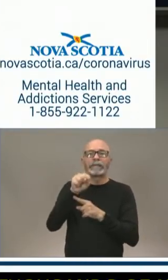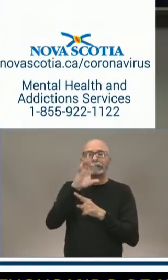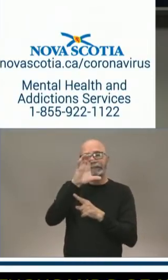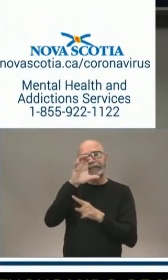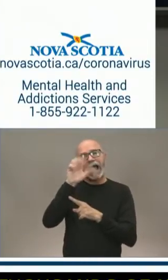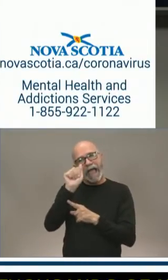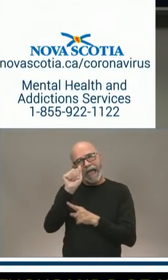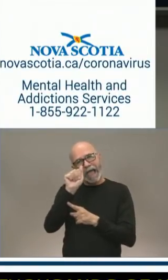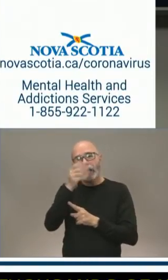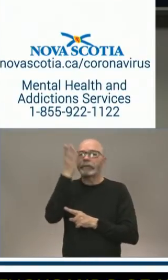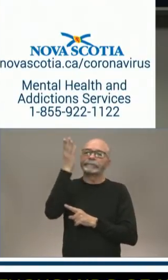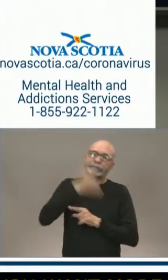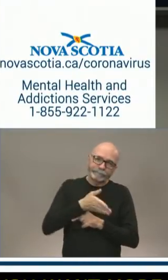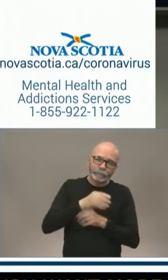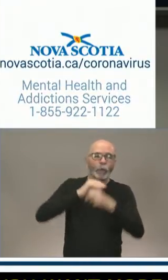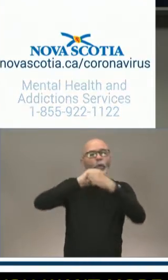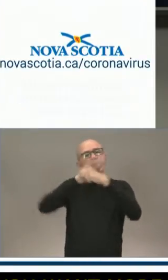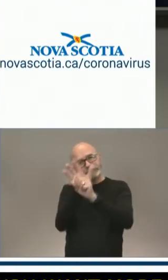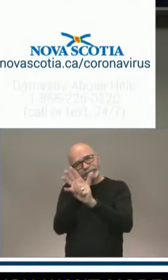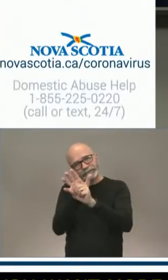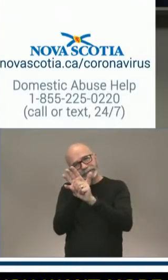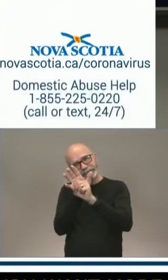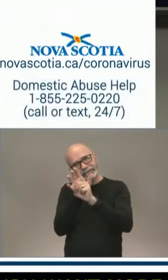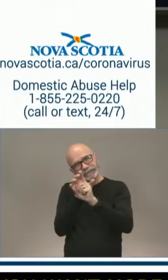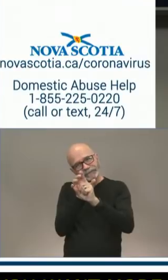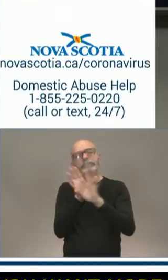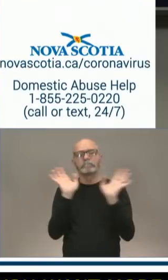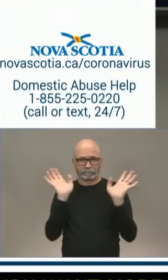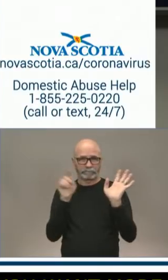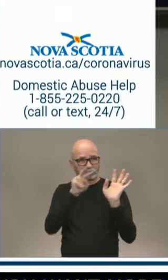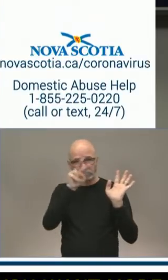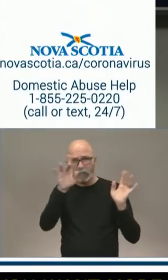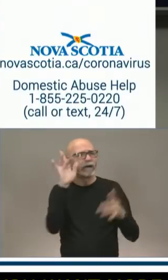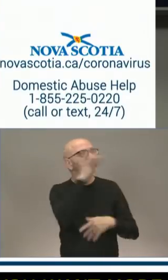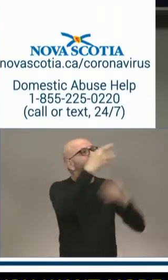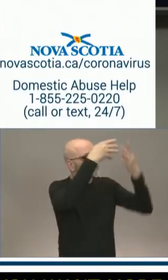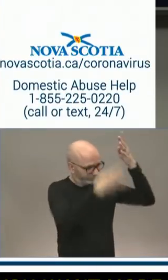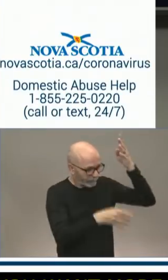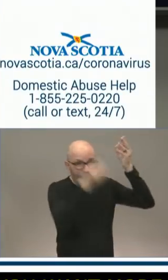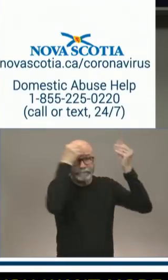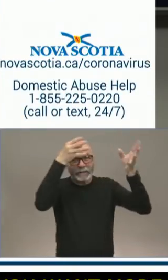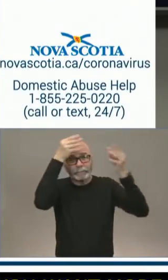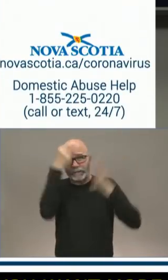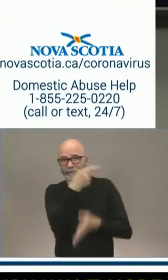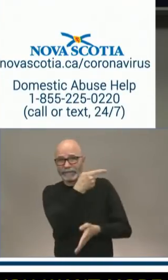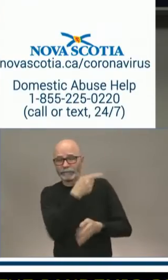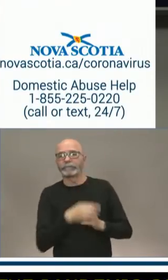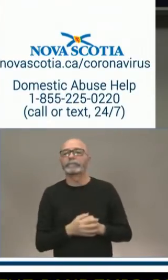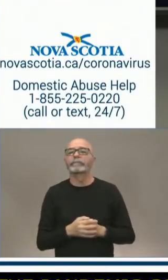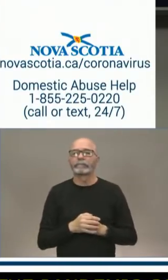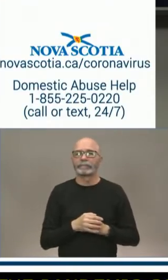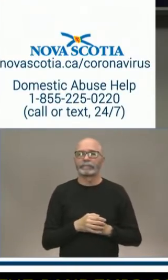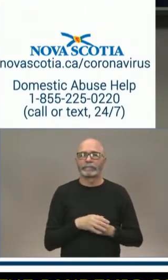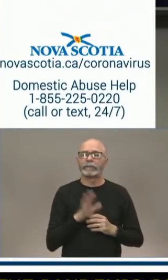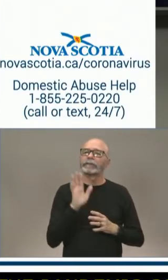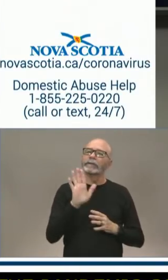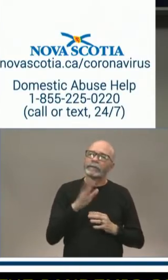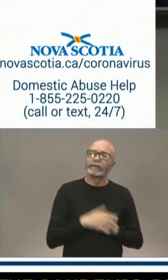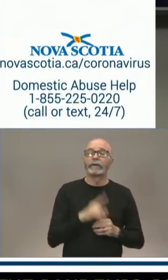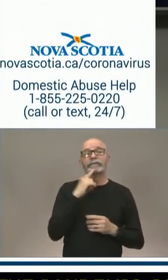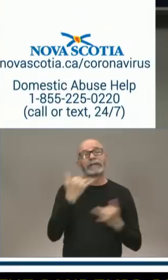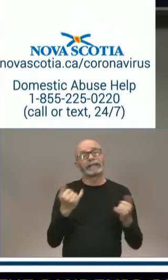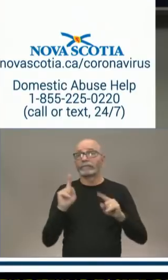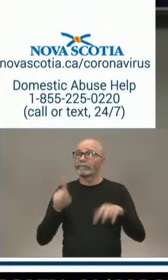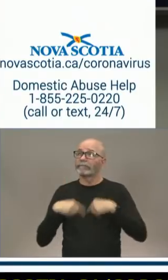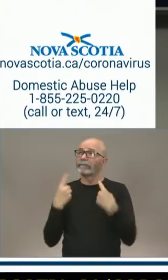novascotia.ca/coronavirus. I'd like to leave with a few reminders. Please, we can't afford now to jeopardize the hard work we've done over the